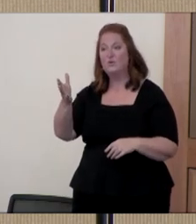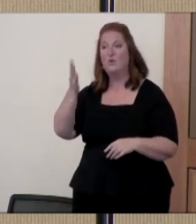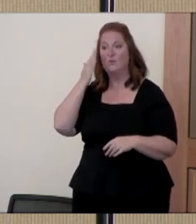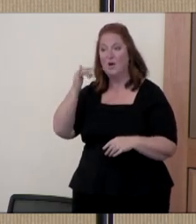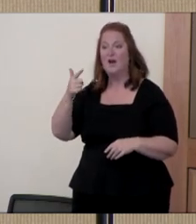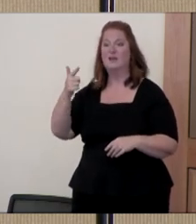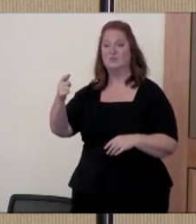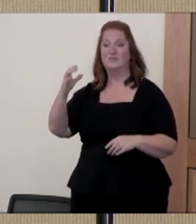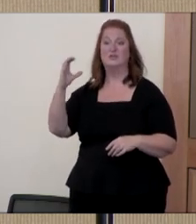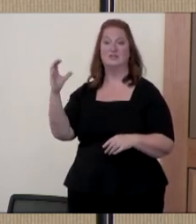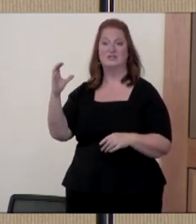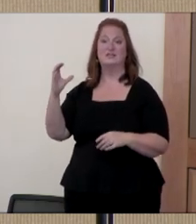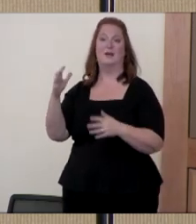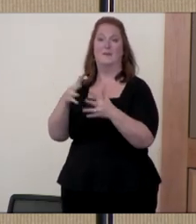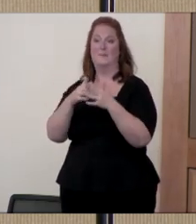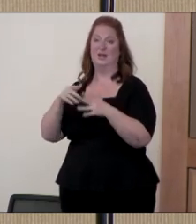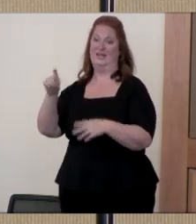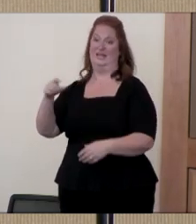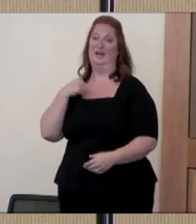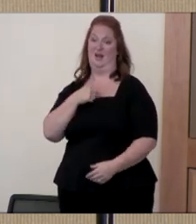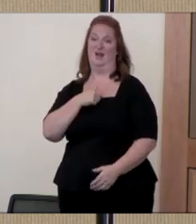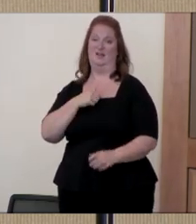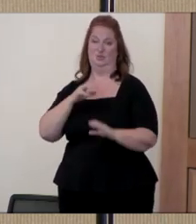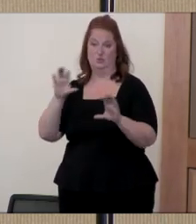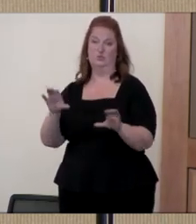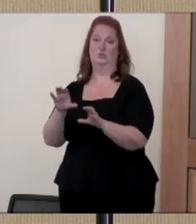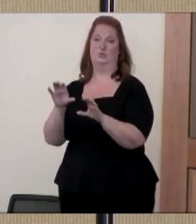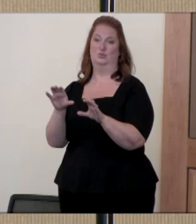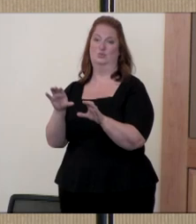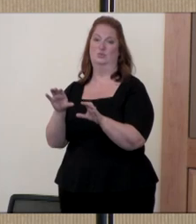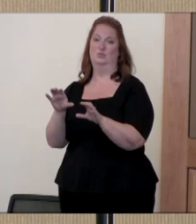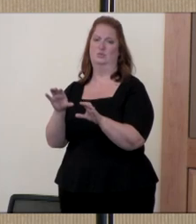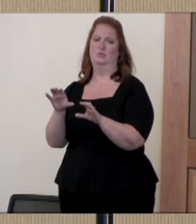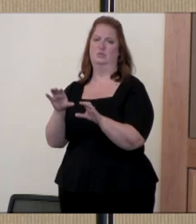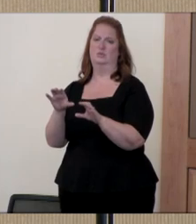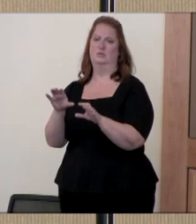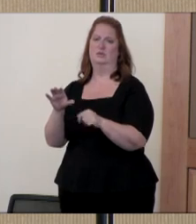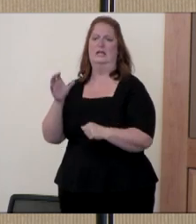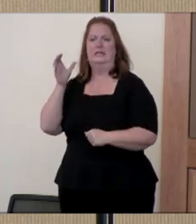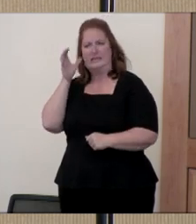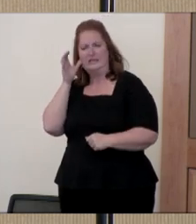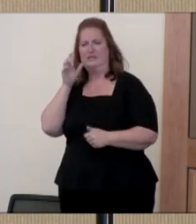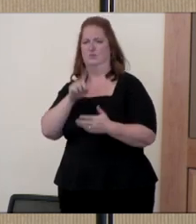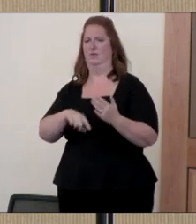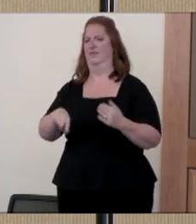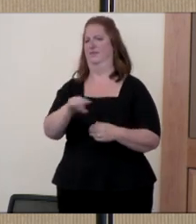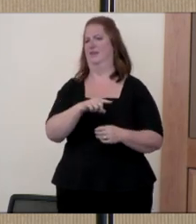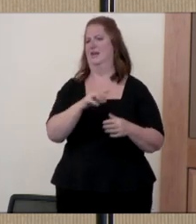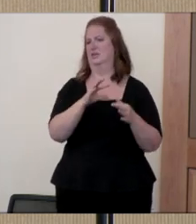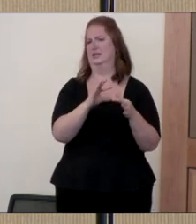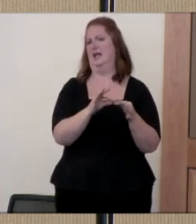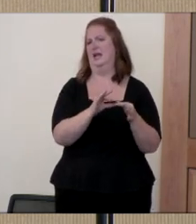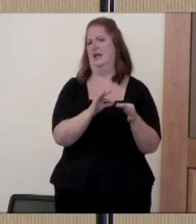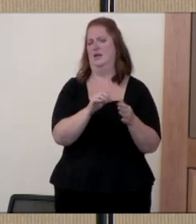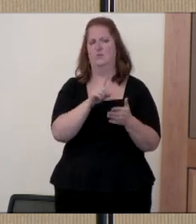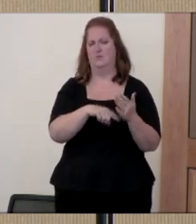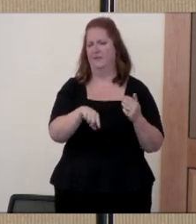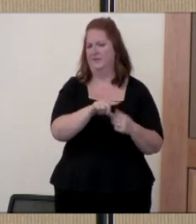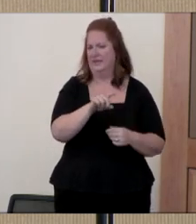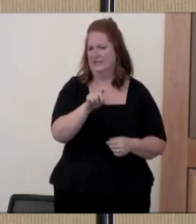21st century America really needs us to listen to what people are saying, listen to what they say they